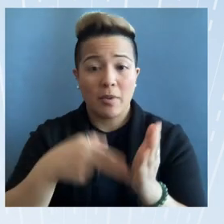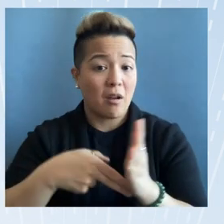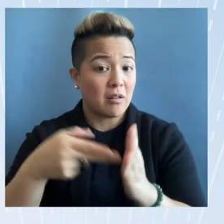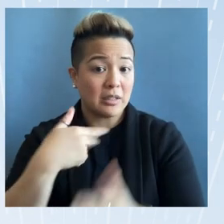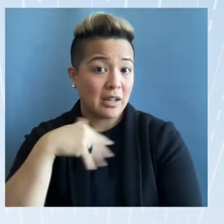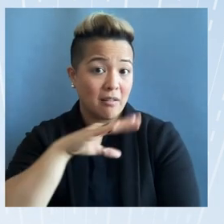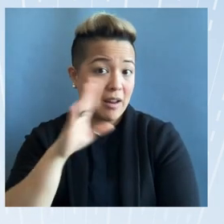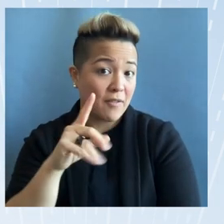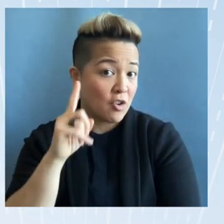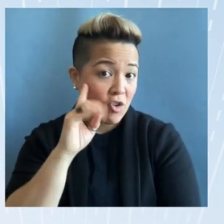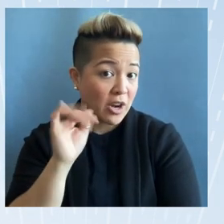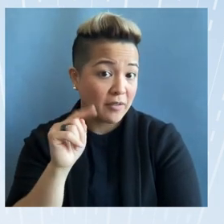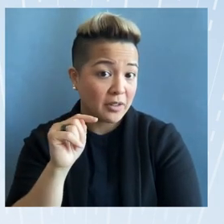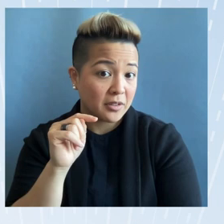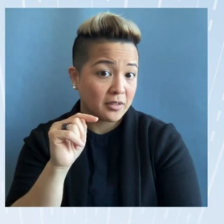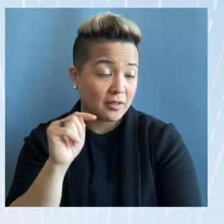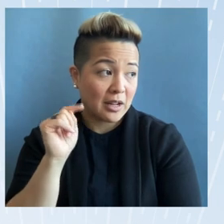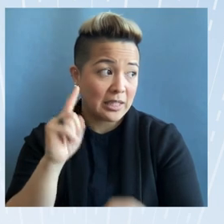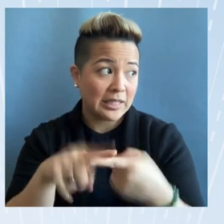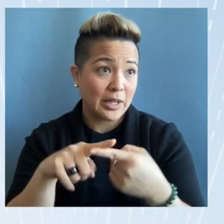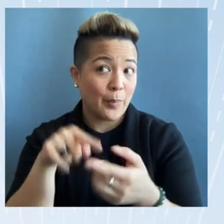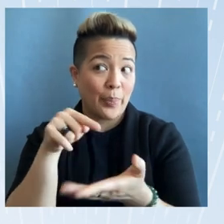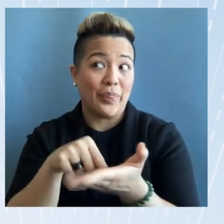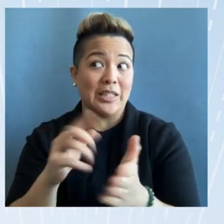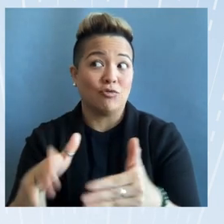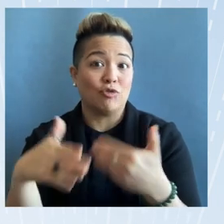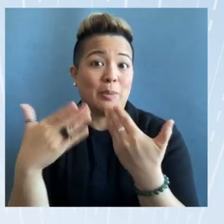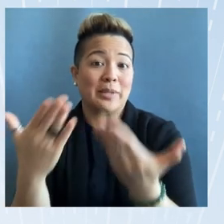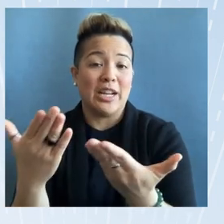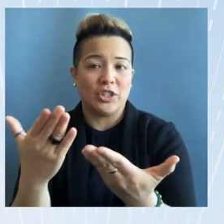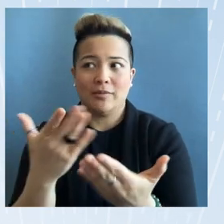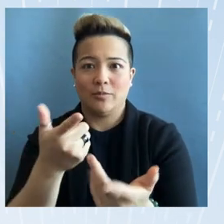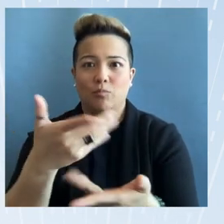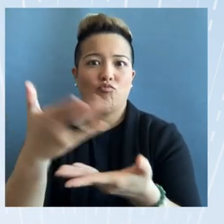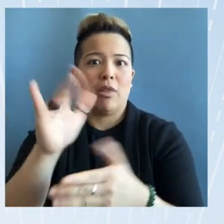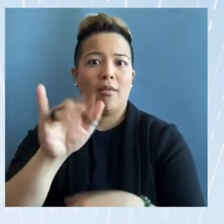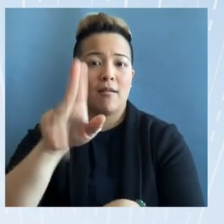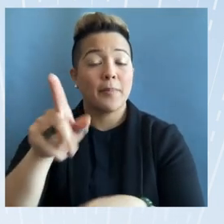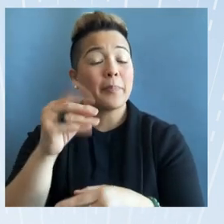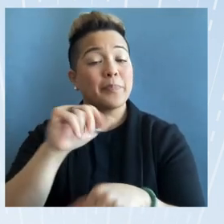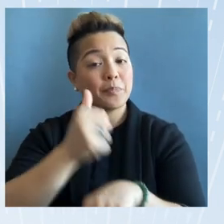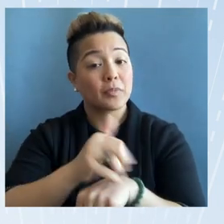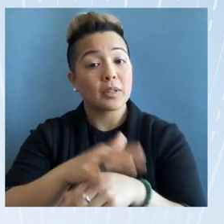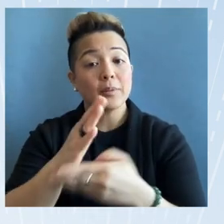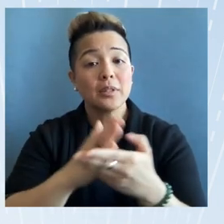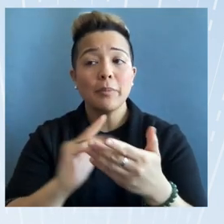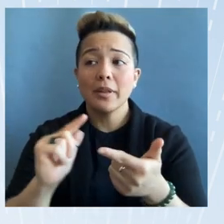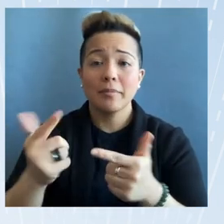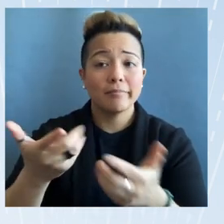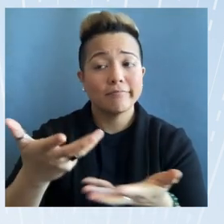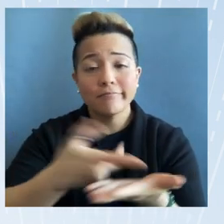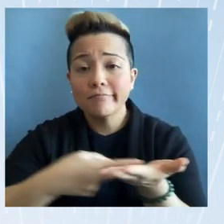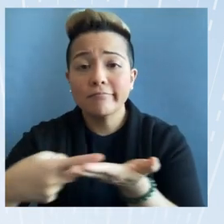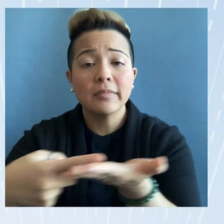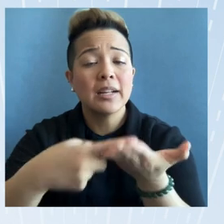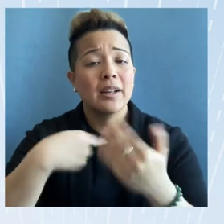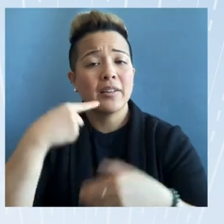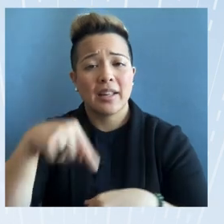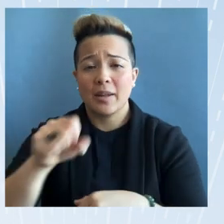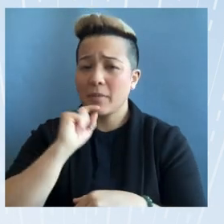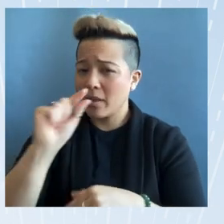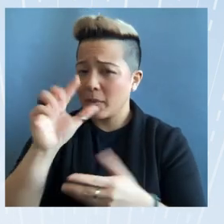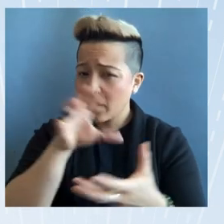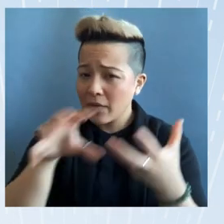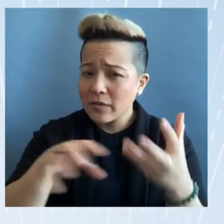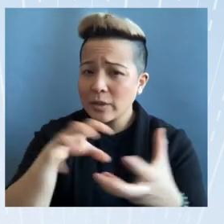heard of it until this recommendation was brought up. And I think based on some of the back and forth, I think it could be a little confusing for